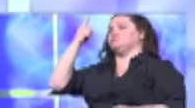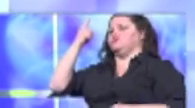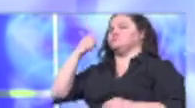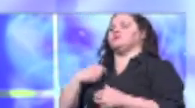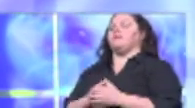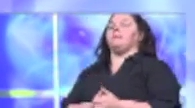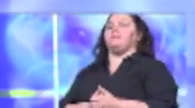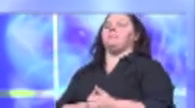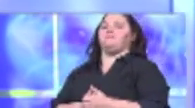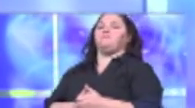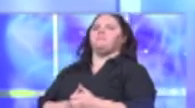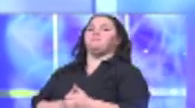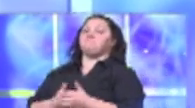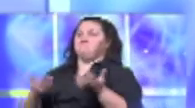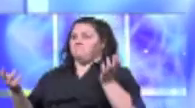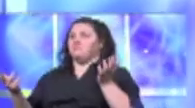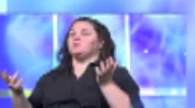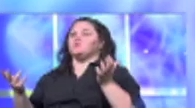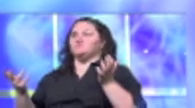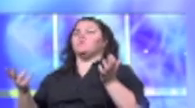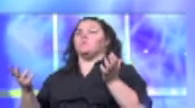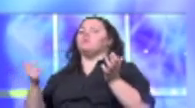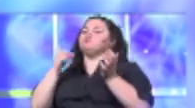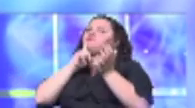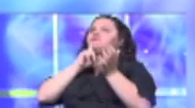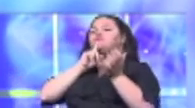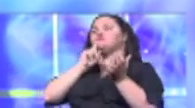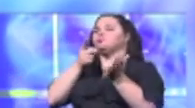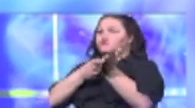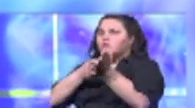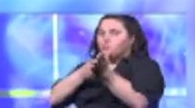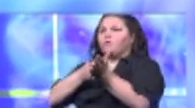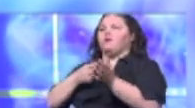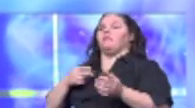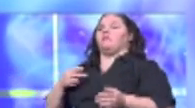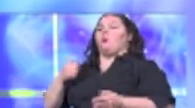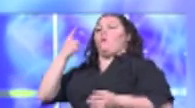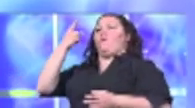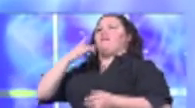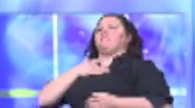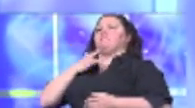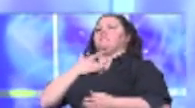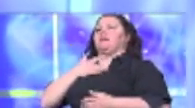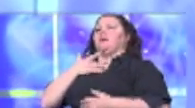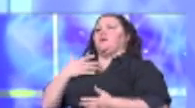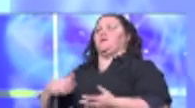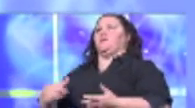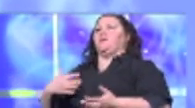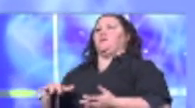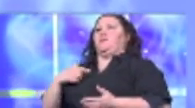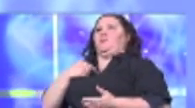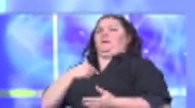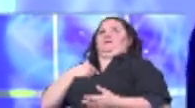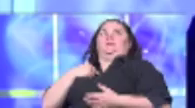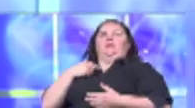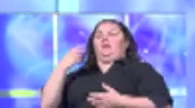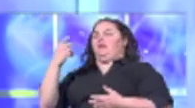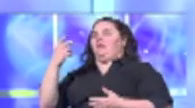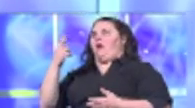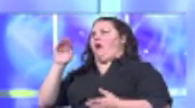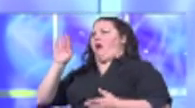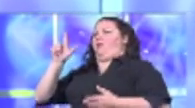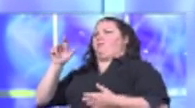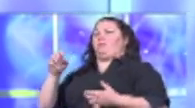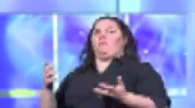And I got to tell you, you know, in terms of saying that one is humbled and blessed to be riding that wave. It